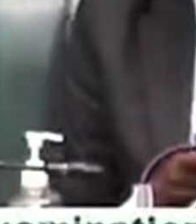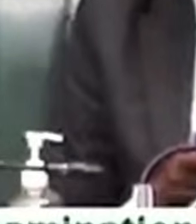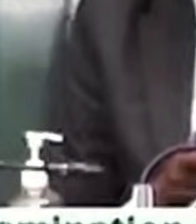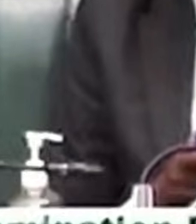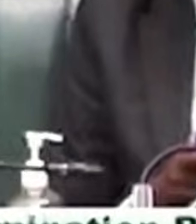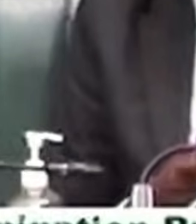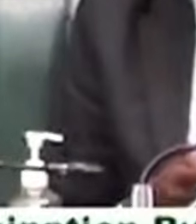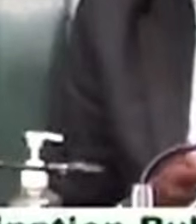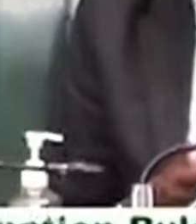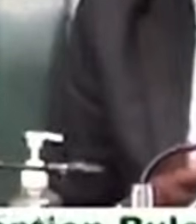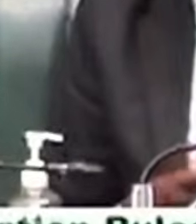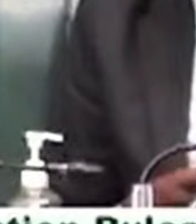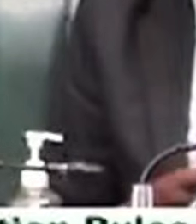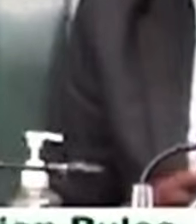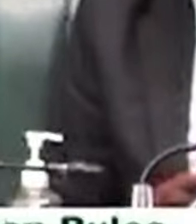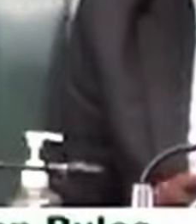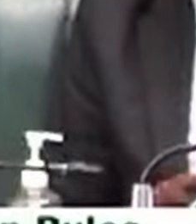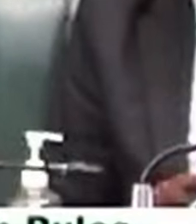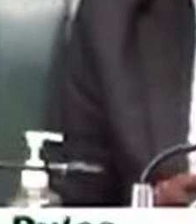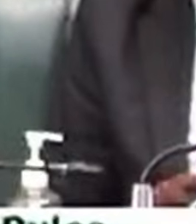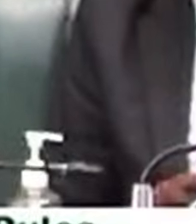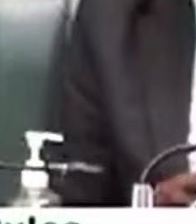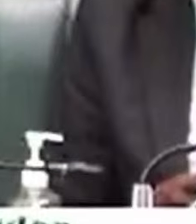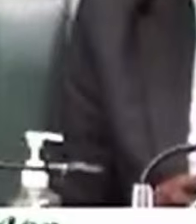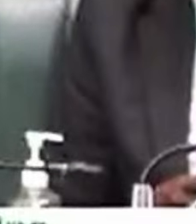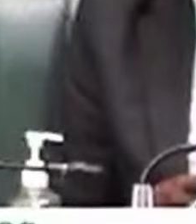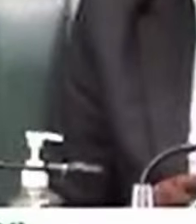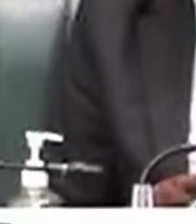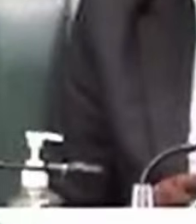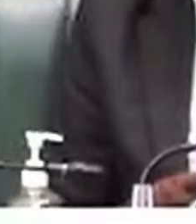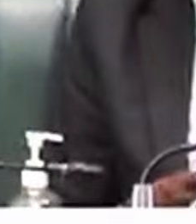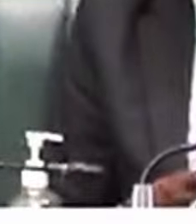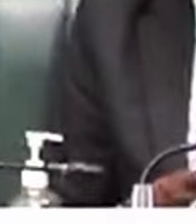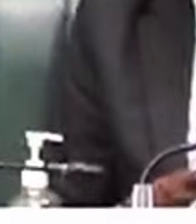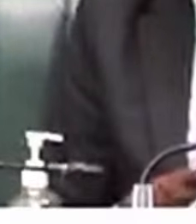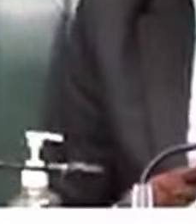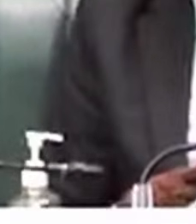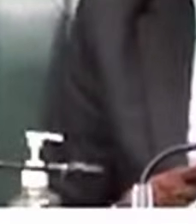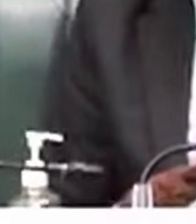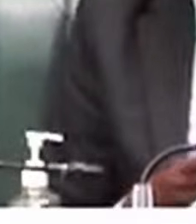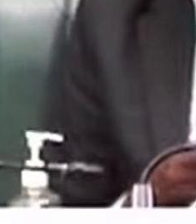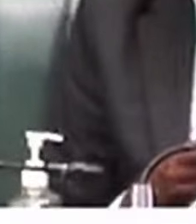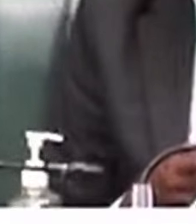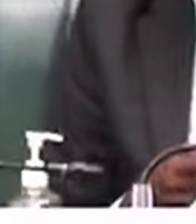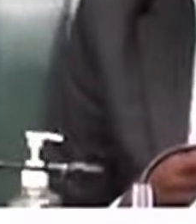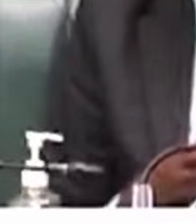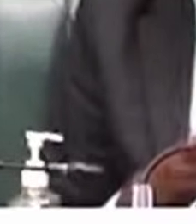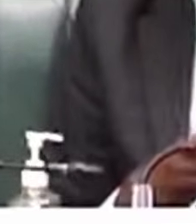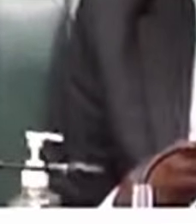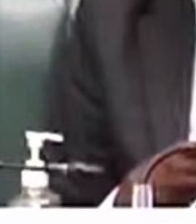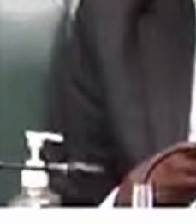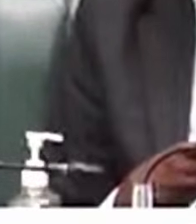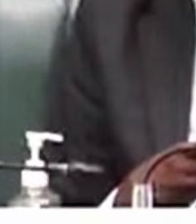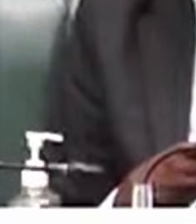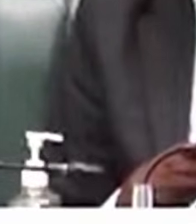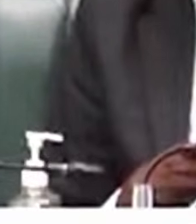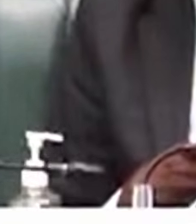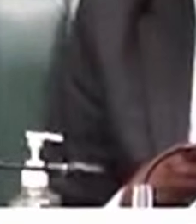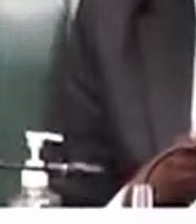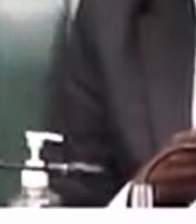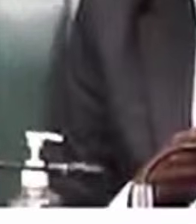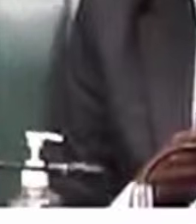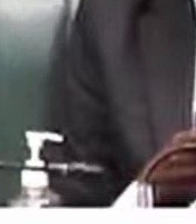Article 1 of the Constitution. And the particular SI, which is SI number